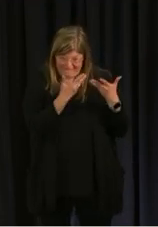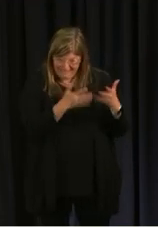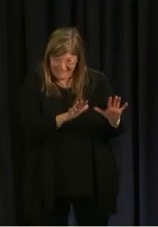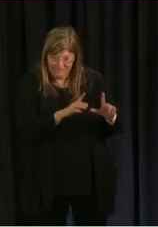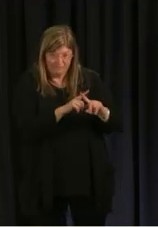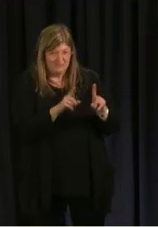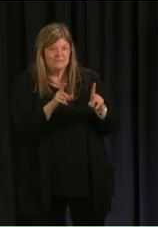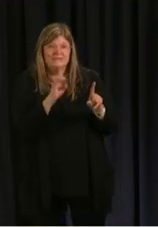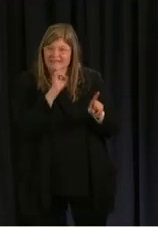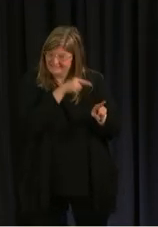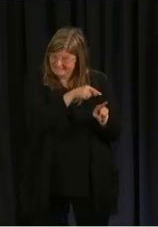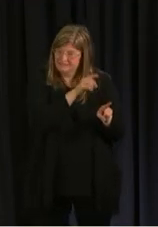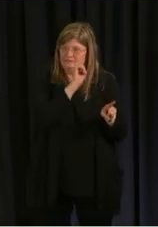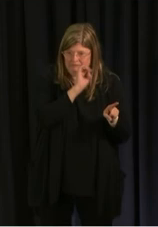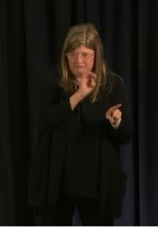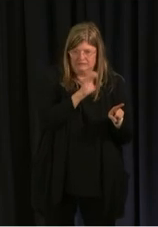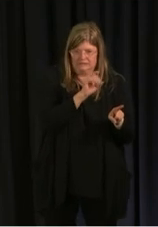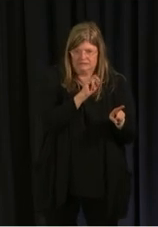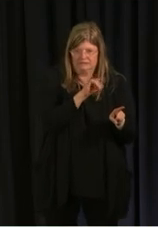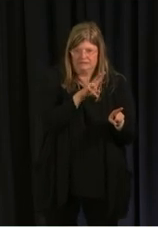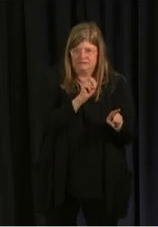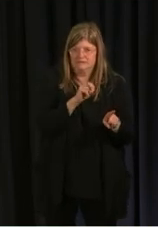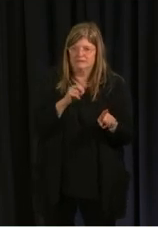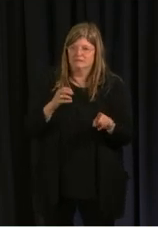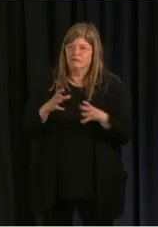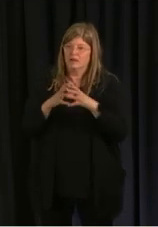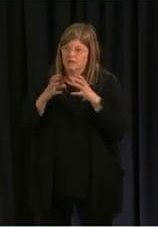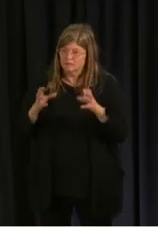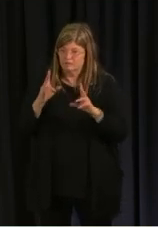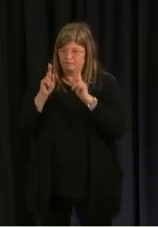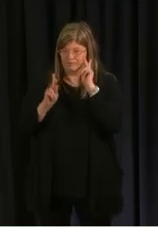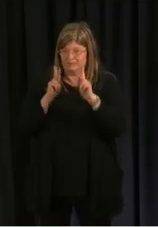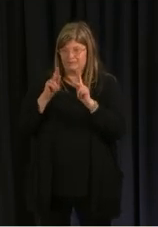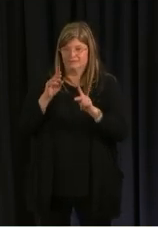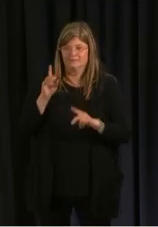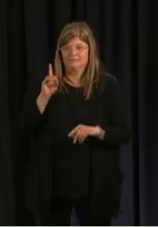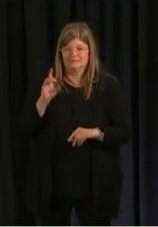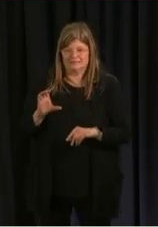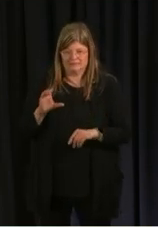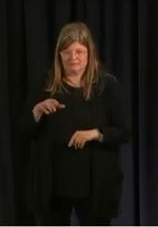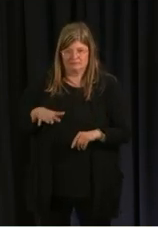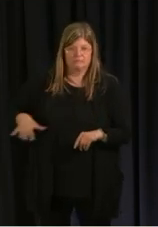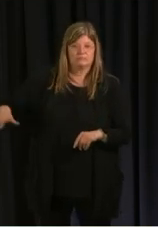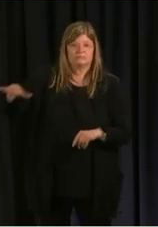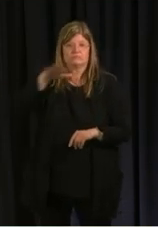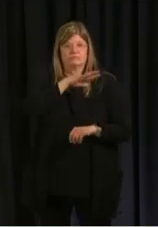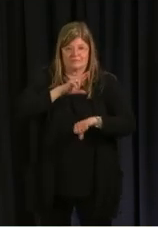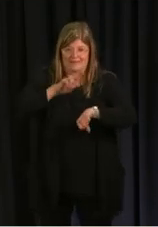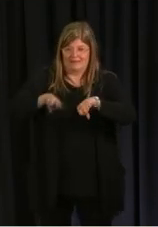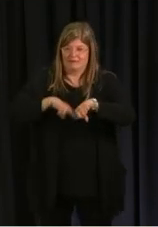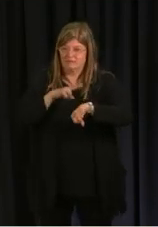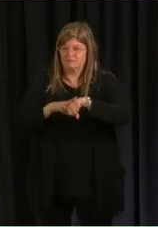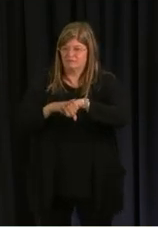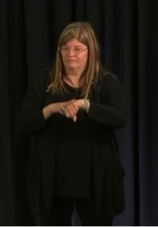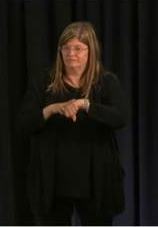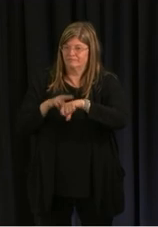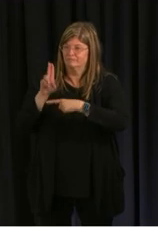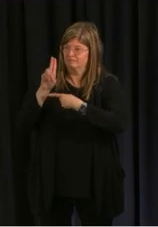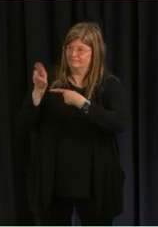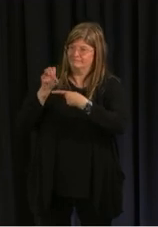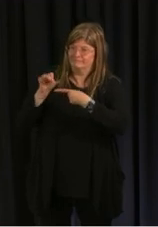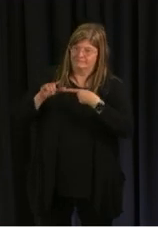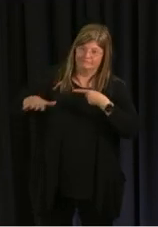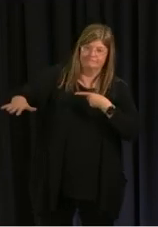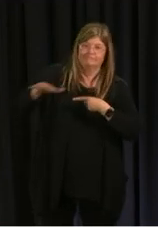effective. We have been vaccinating a lot of folks here in D.C., but also across the nation, and in general, case rates have gone